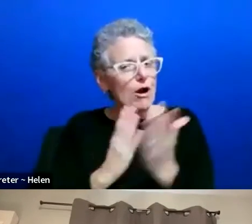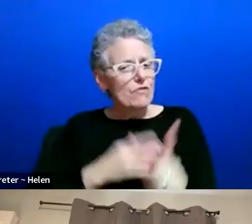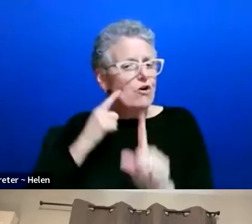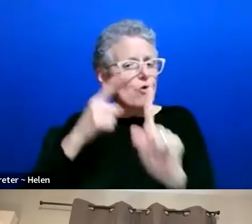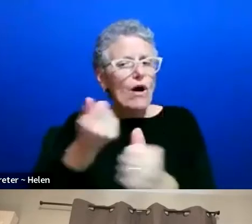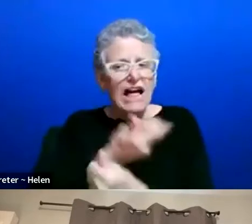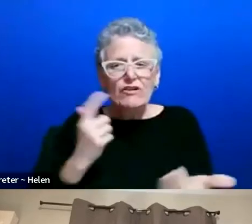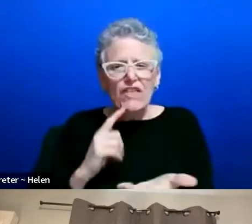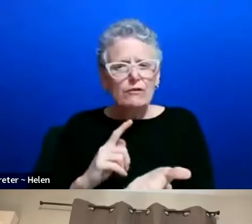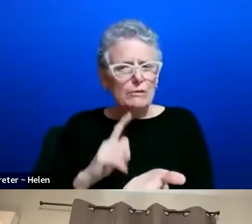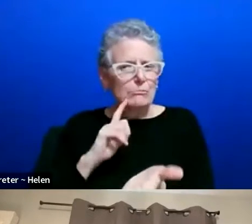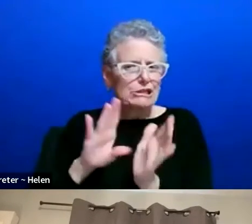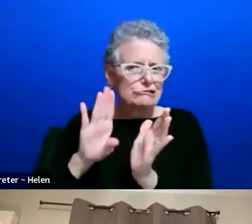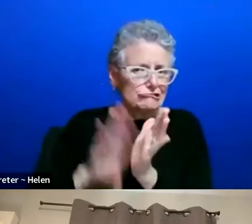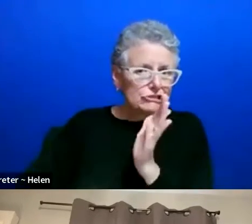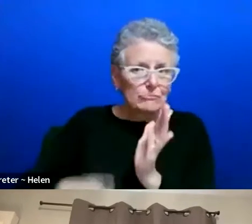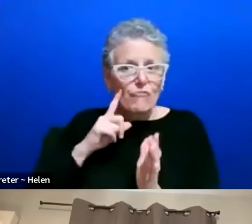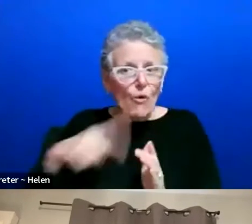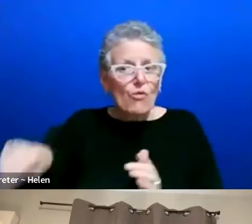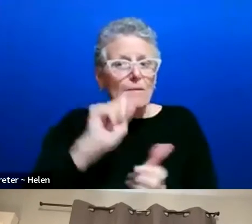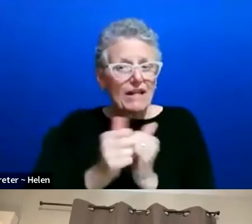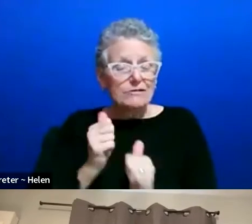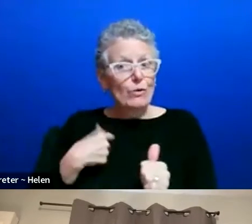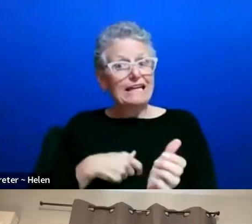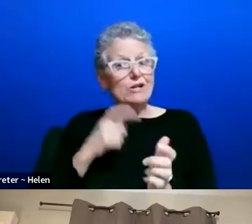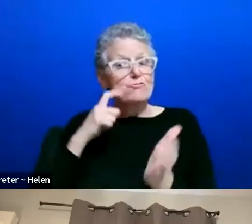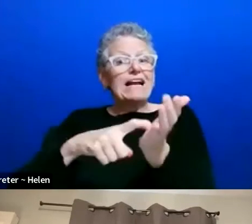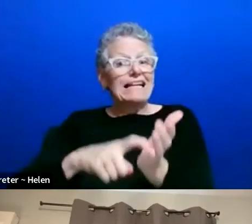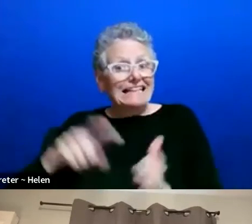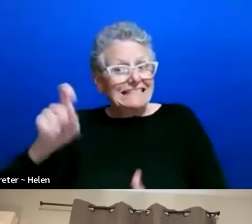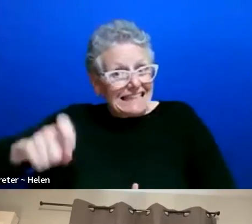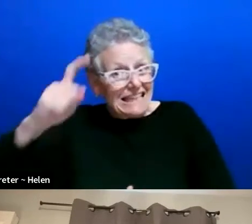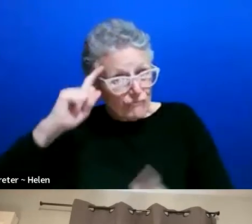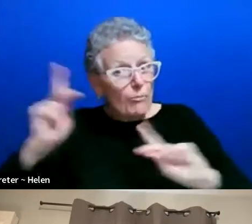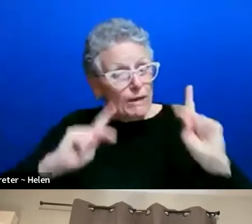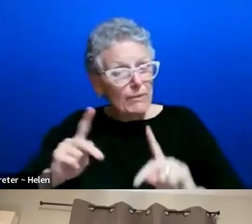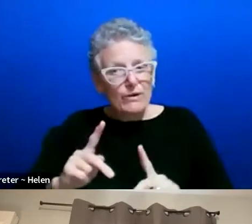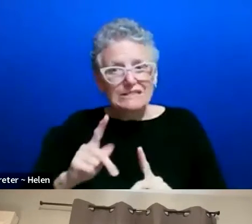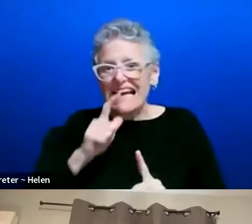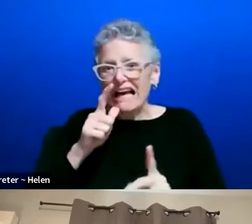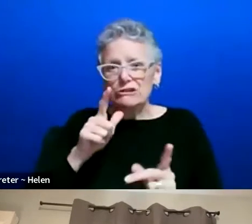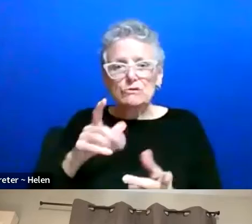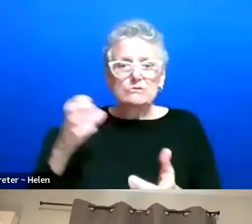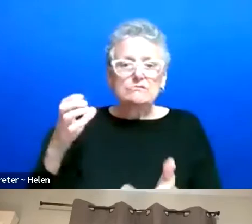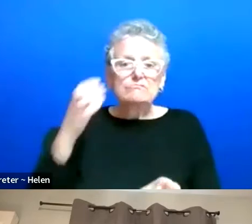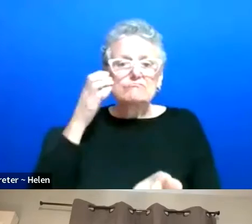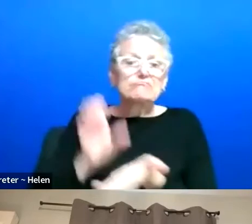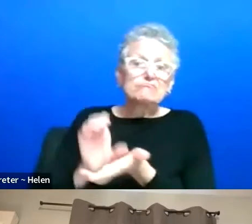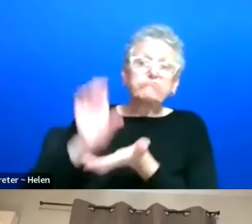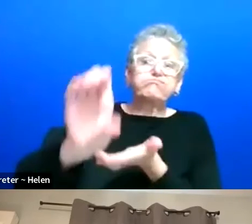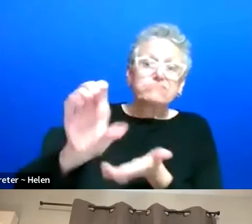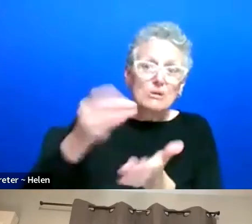be low cost for them, just because that was the need we recognized in the community. That could change, we're not sure right